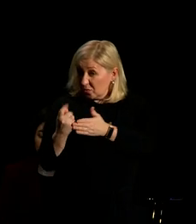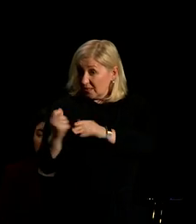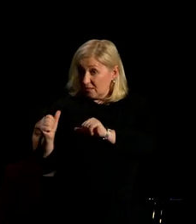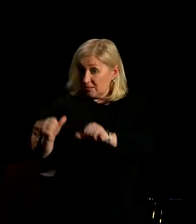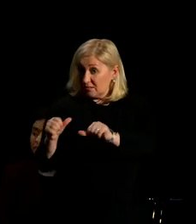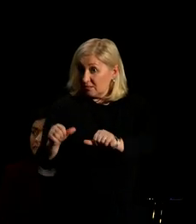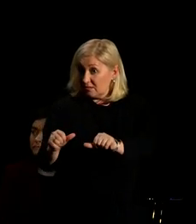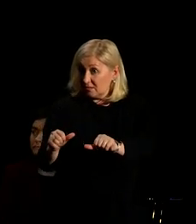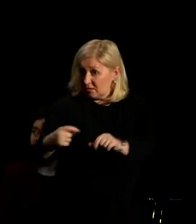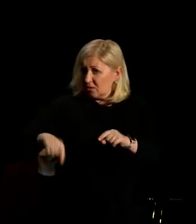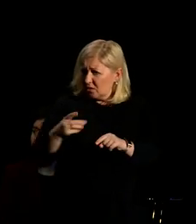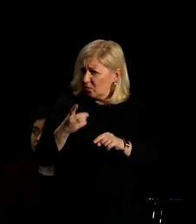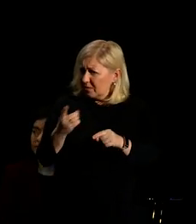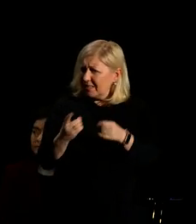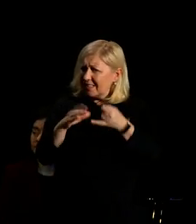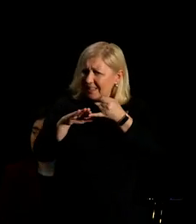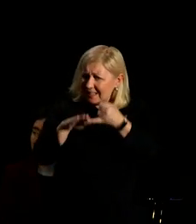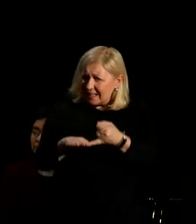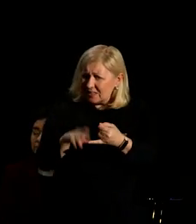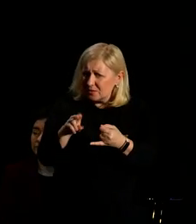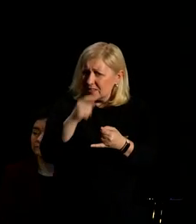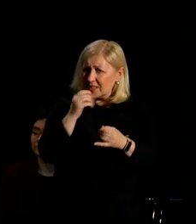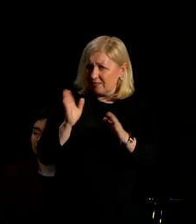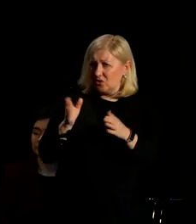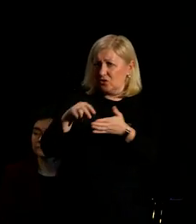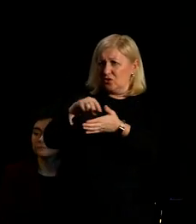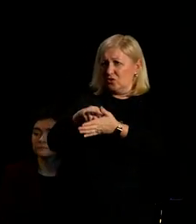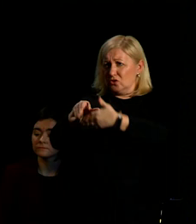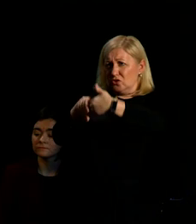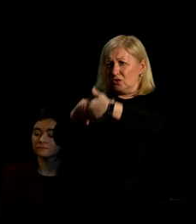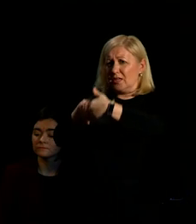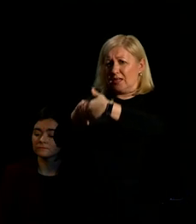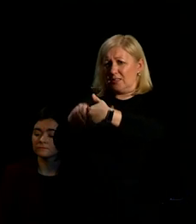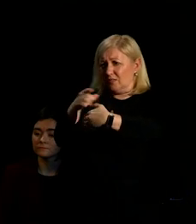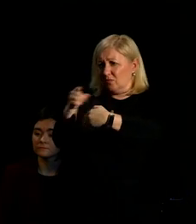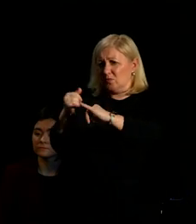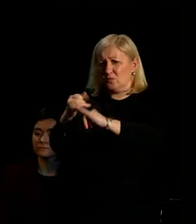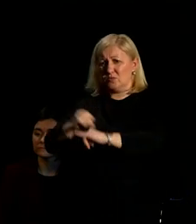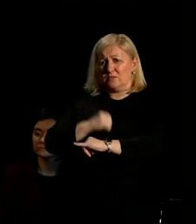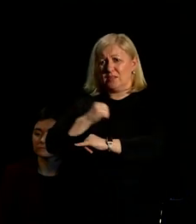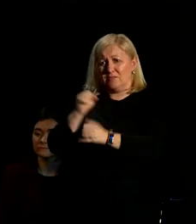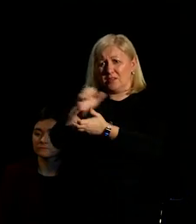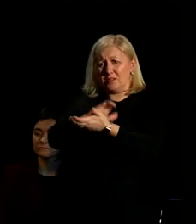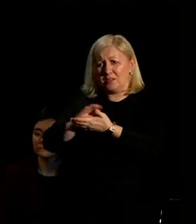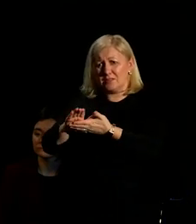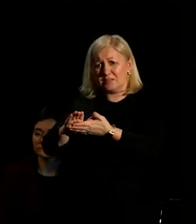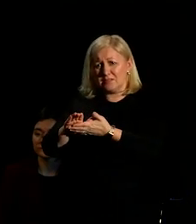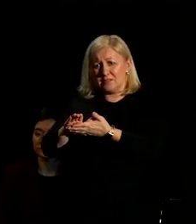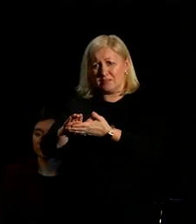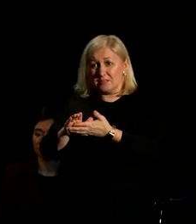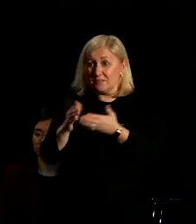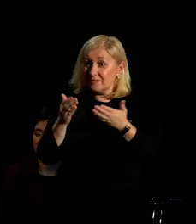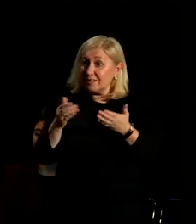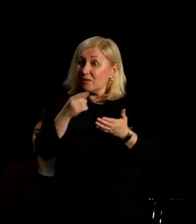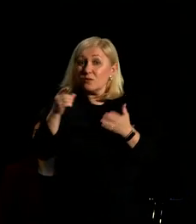say that we stood and shook the hands of some of those who survived. Go home from